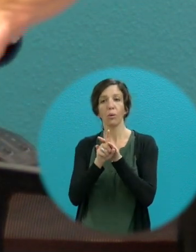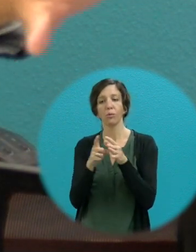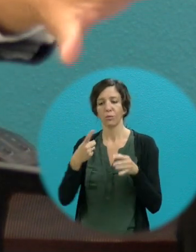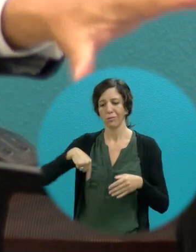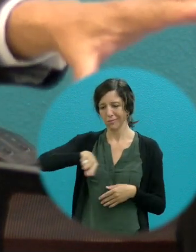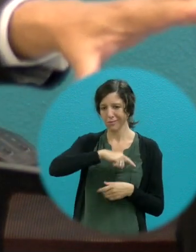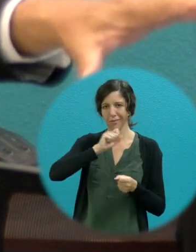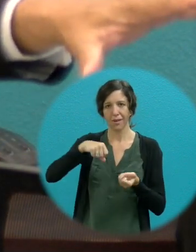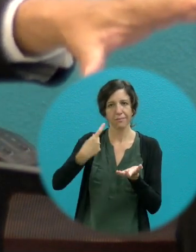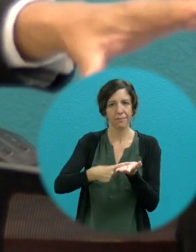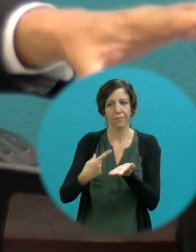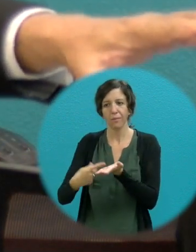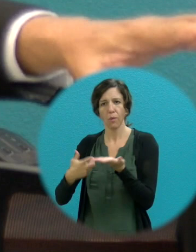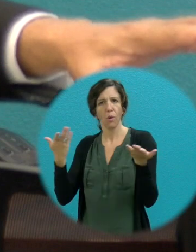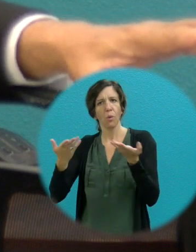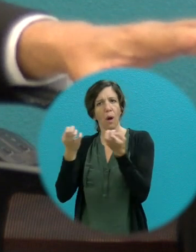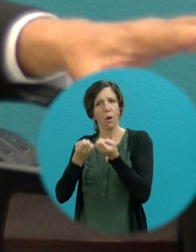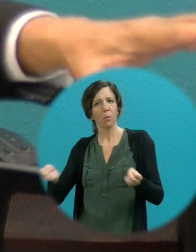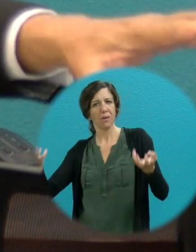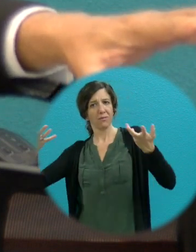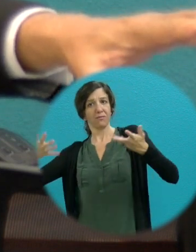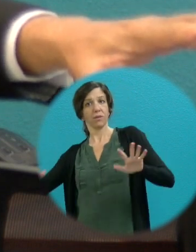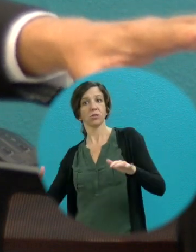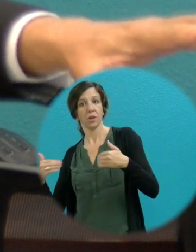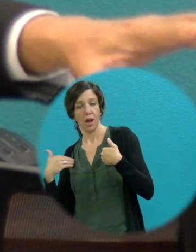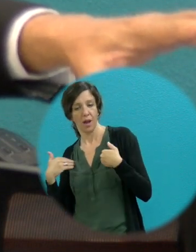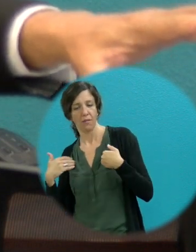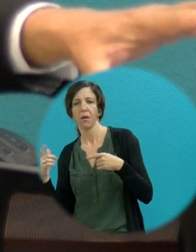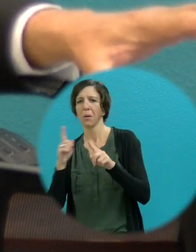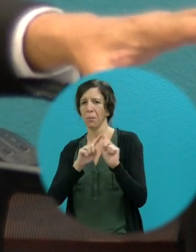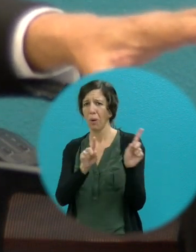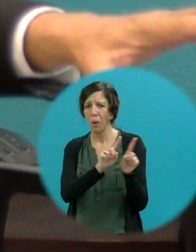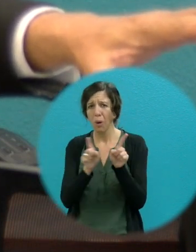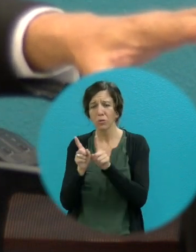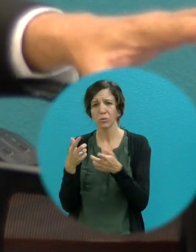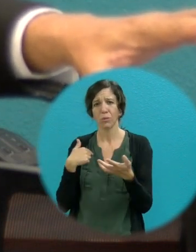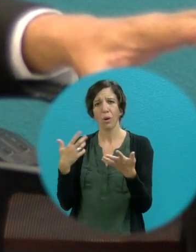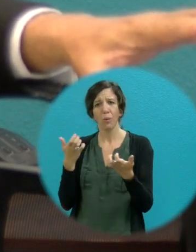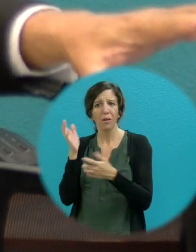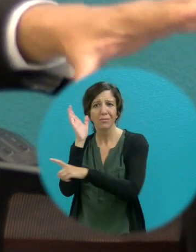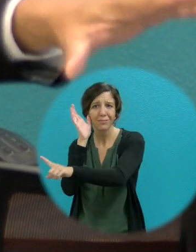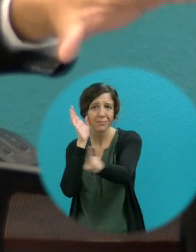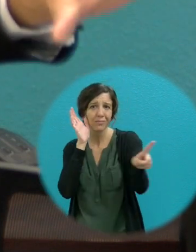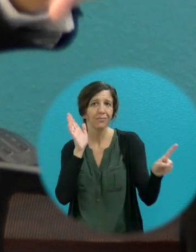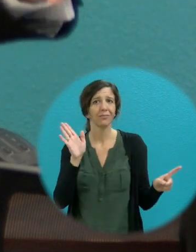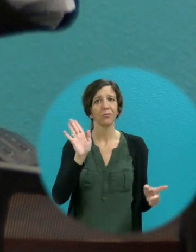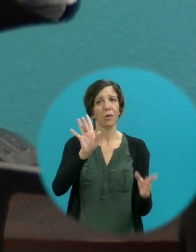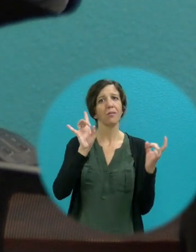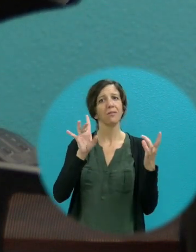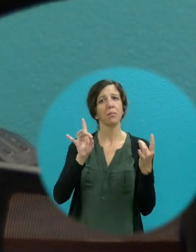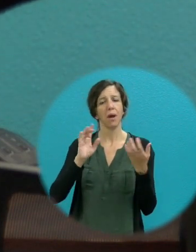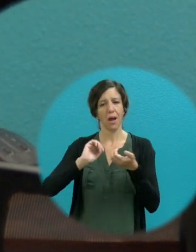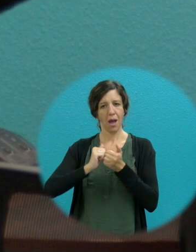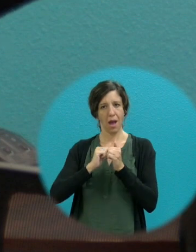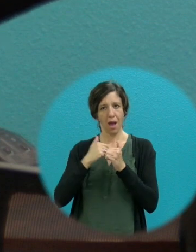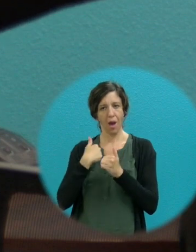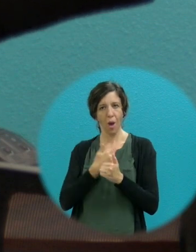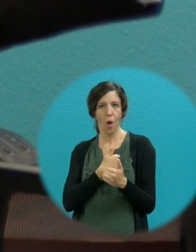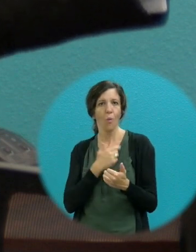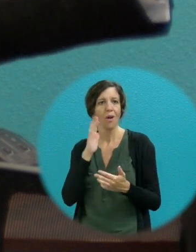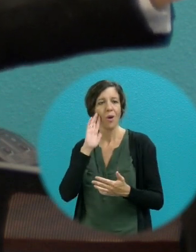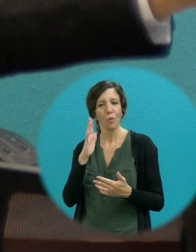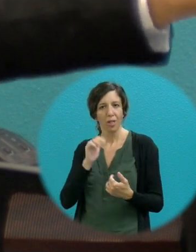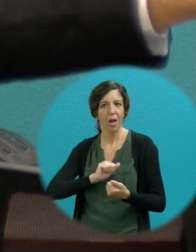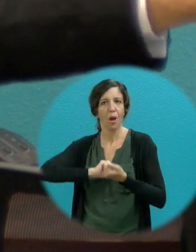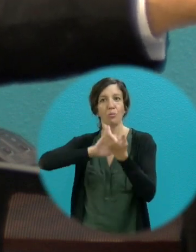can talk about what we have, but also I'd like to have input on how we're going